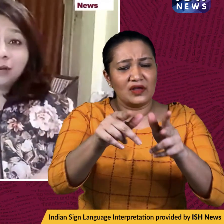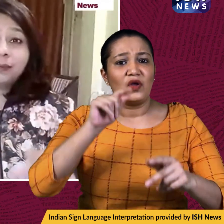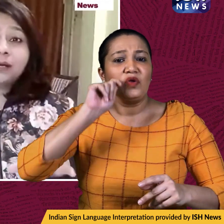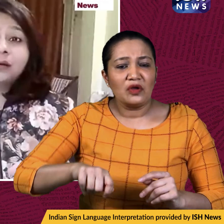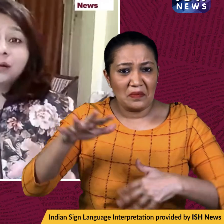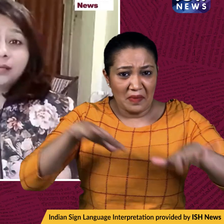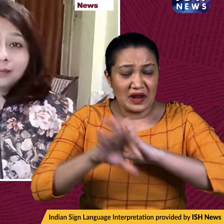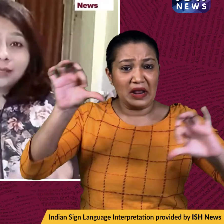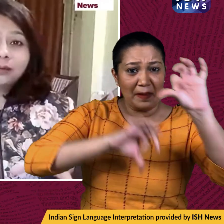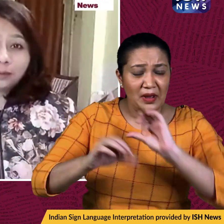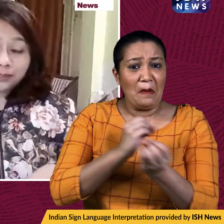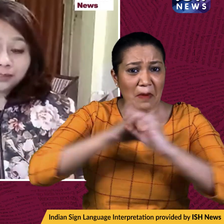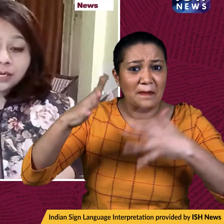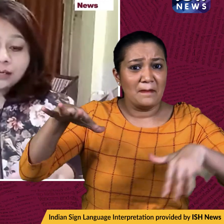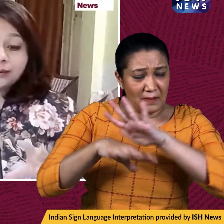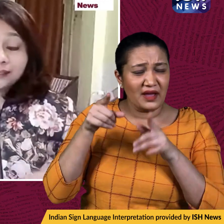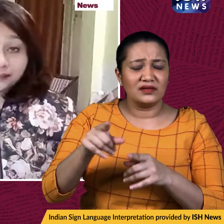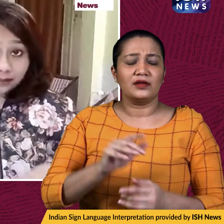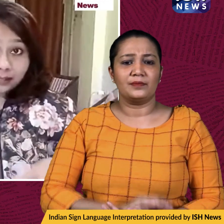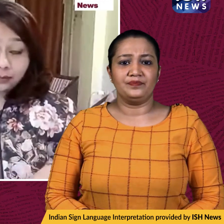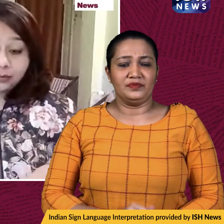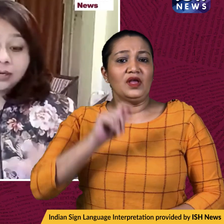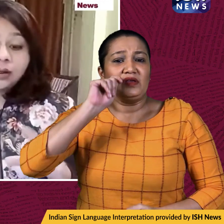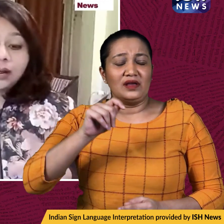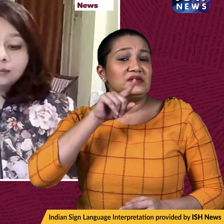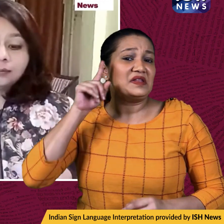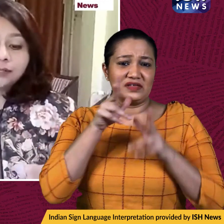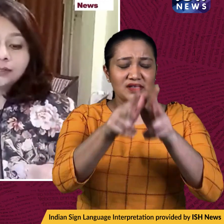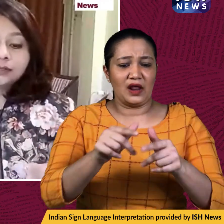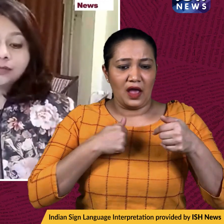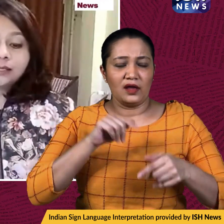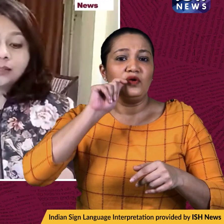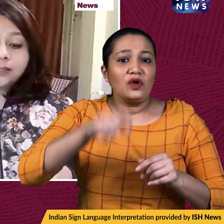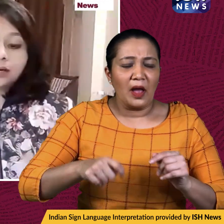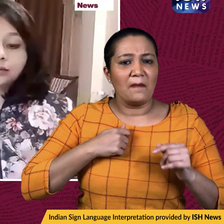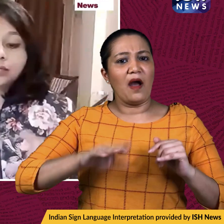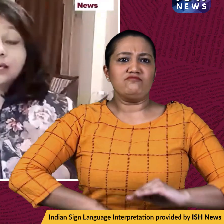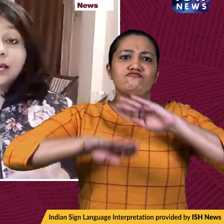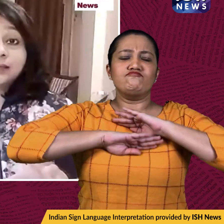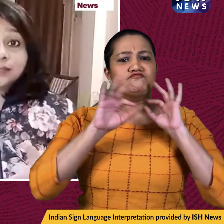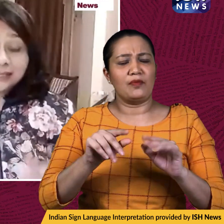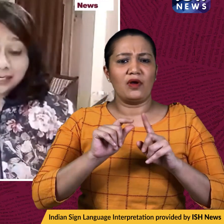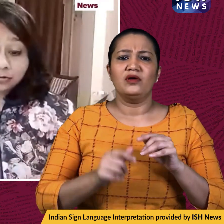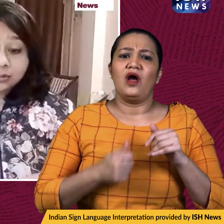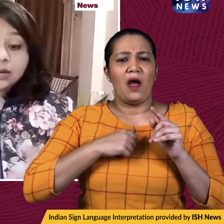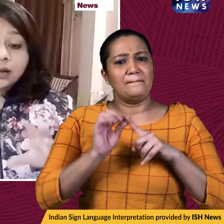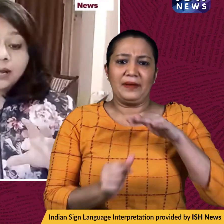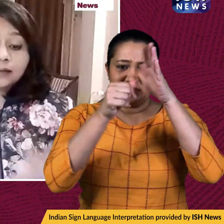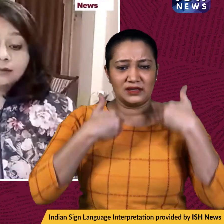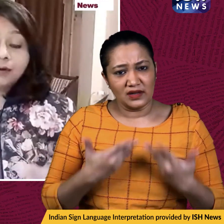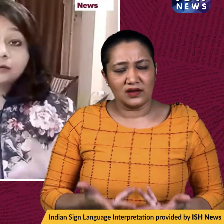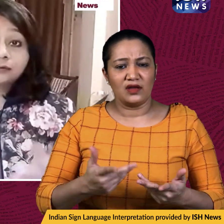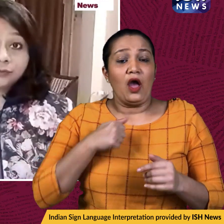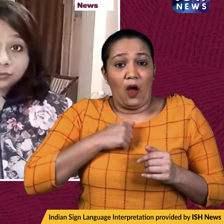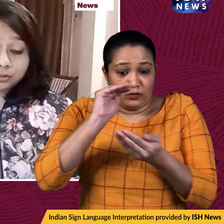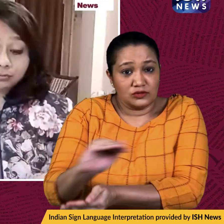allegedly developing chemical weapons. Now, he said, and I quote, "I am the president of an adequate country, an adequate nation,